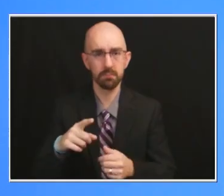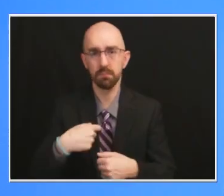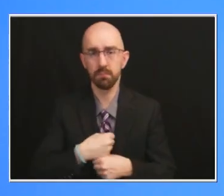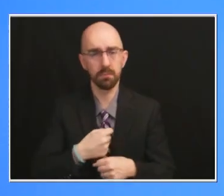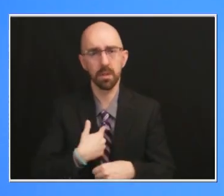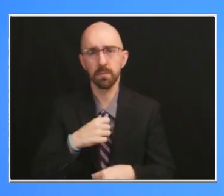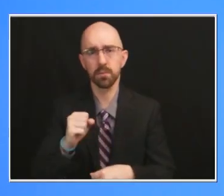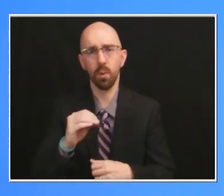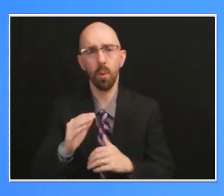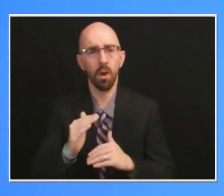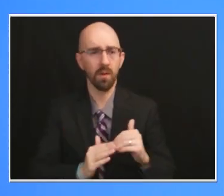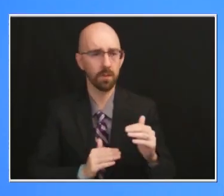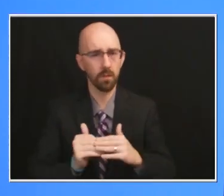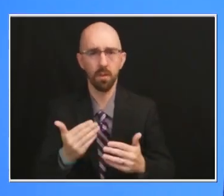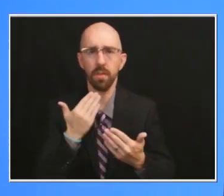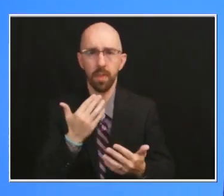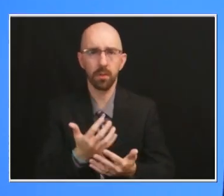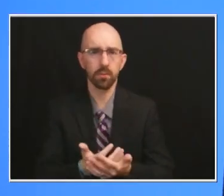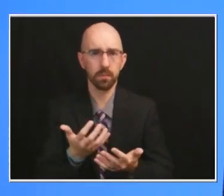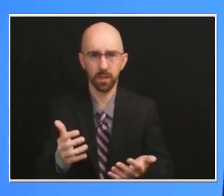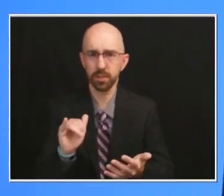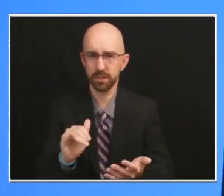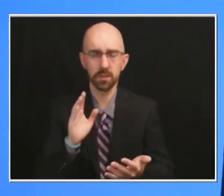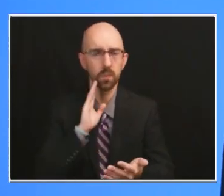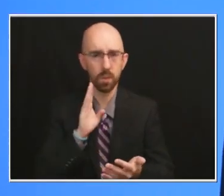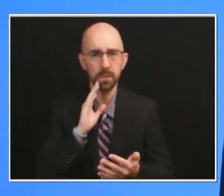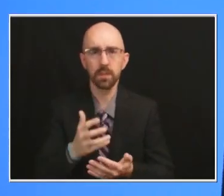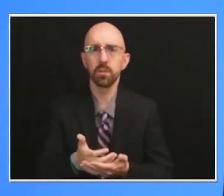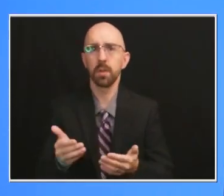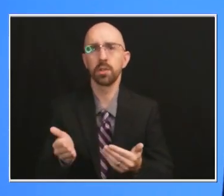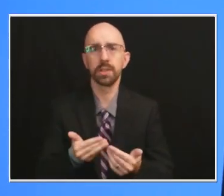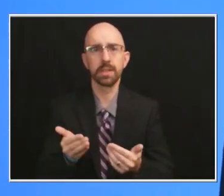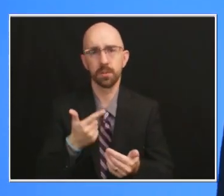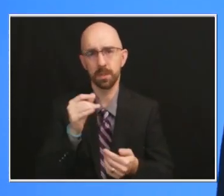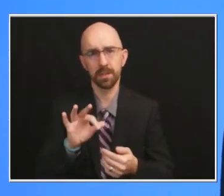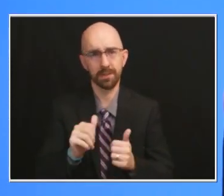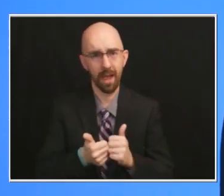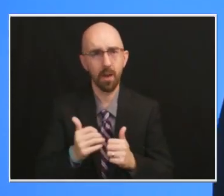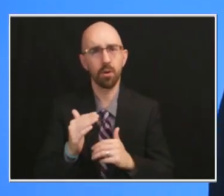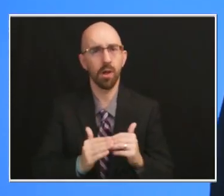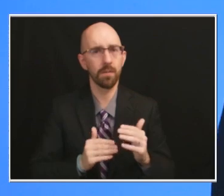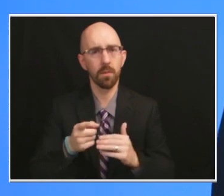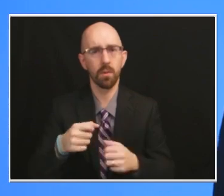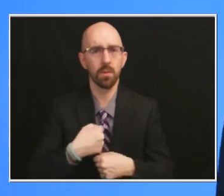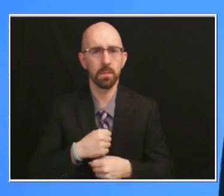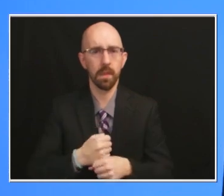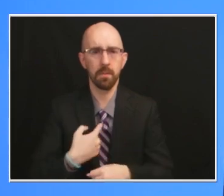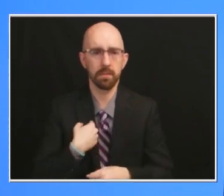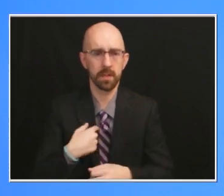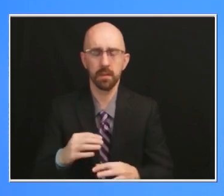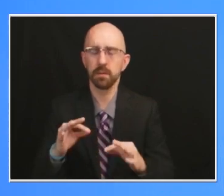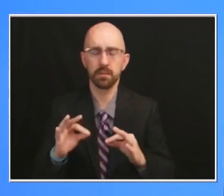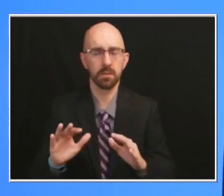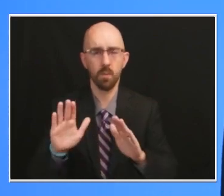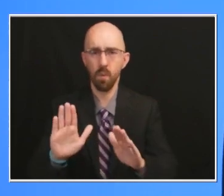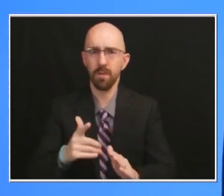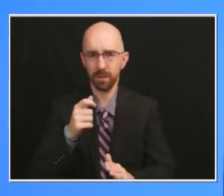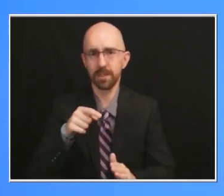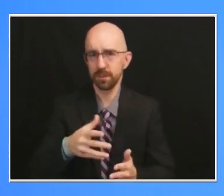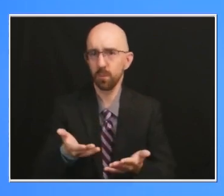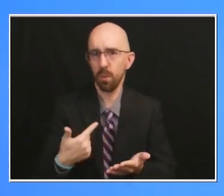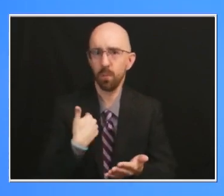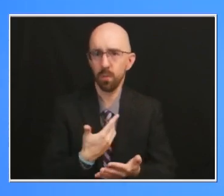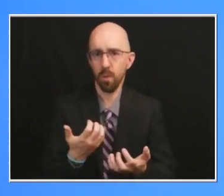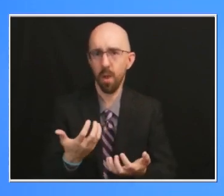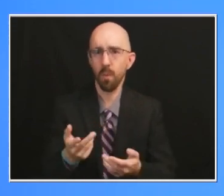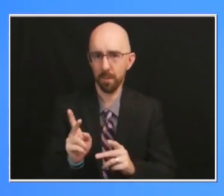comfortable. Thank you so much. This is going to be so much easier because of how comfortable you're making me. It's like wonderful, because this is what we want. I want people to be